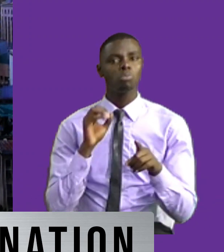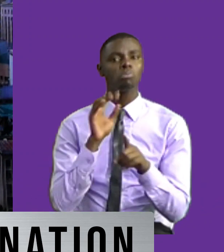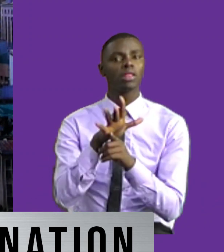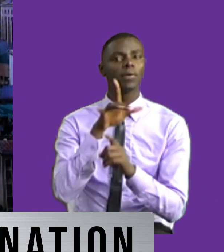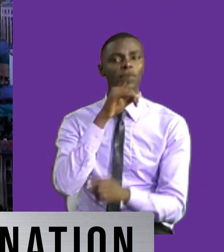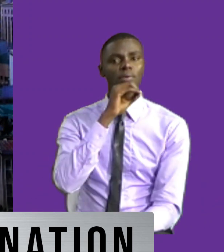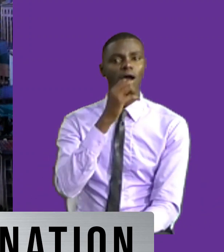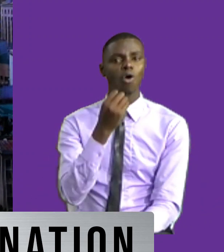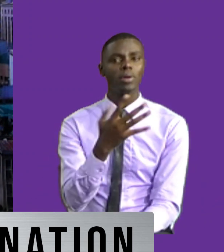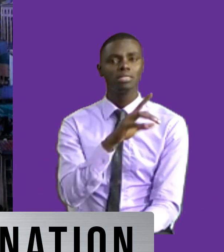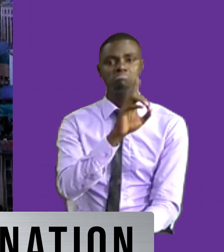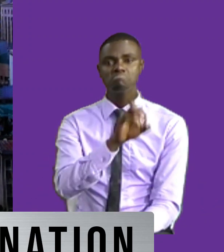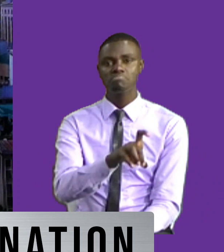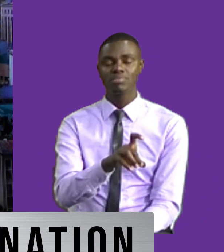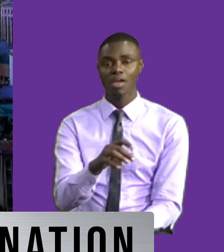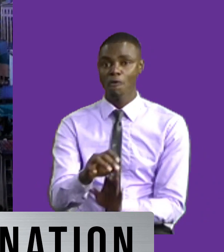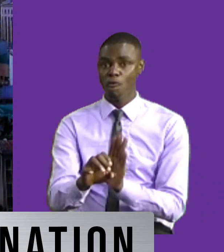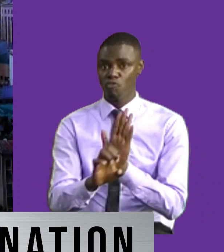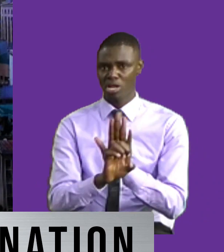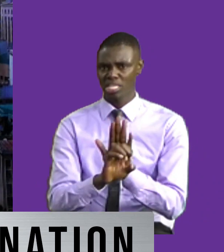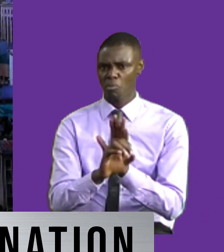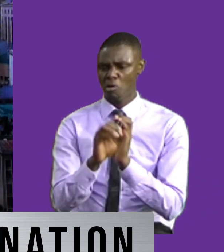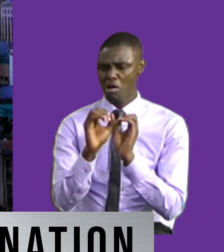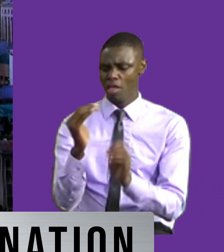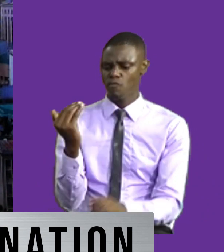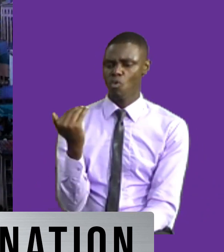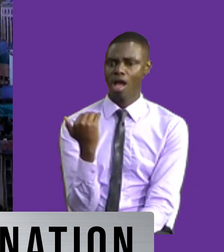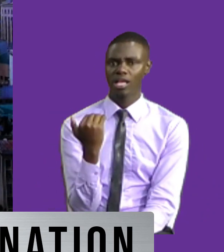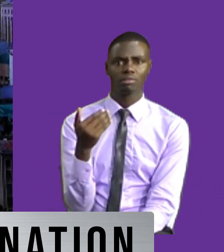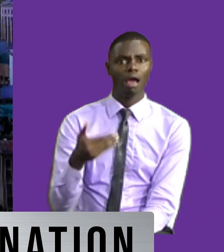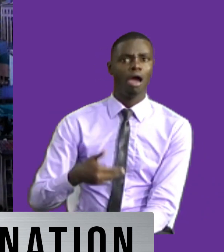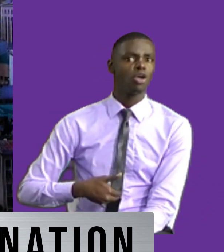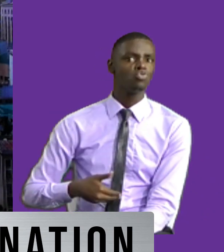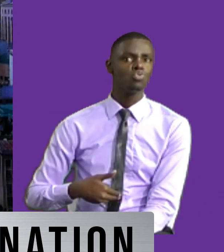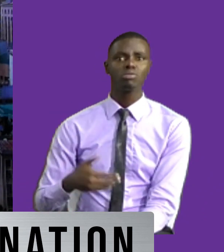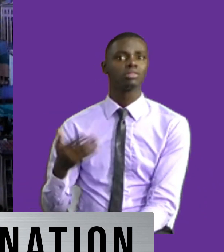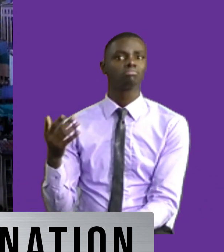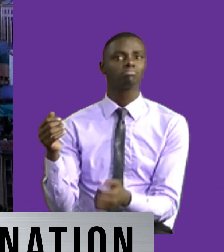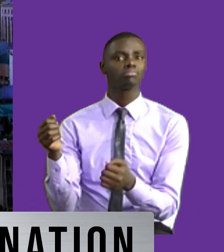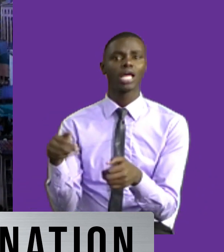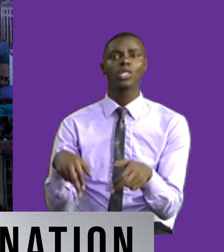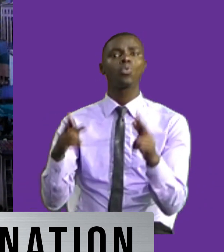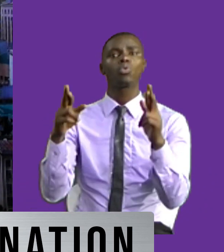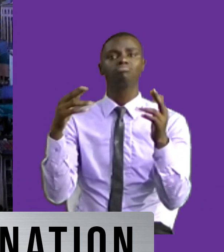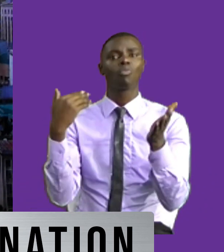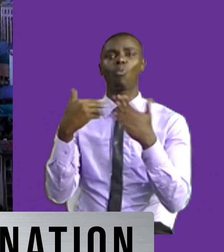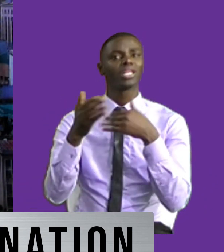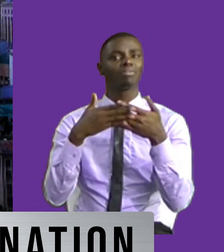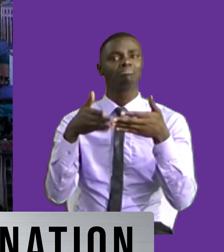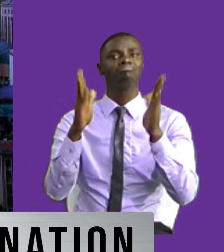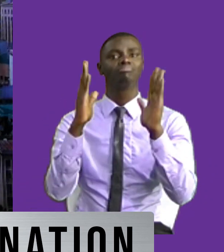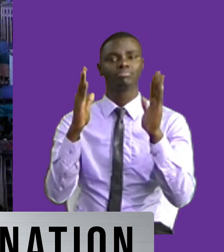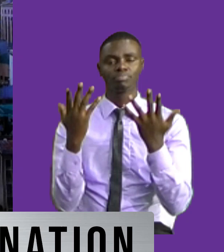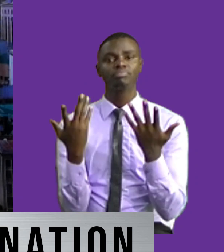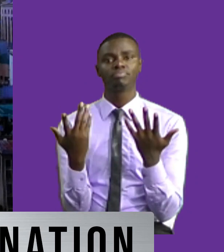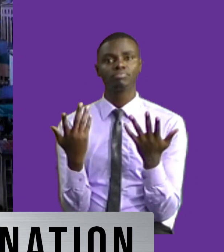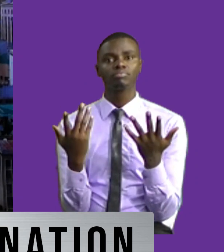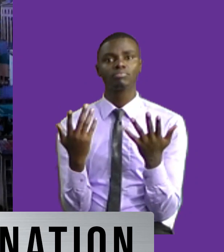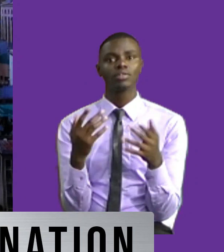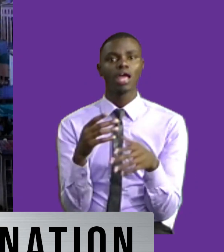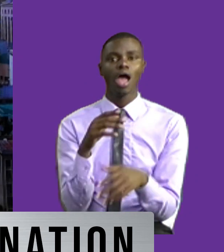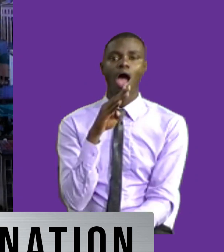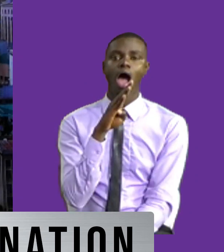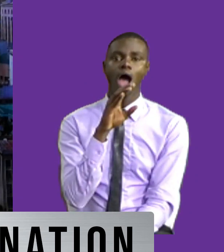to them? Like, for example, if you just ask a young person in the streets, what are